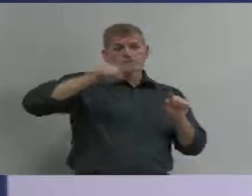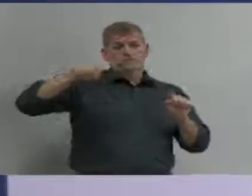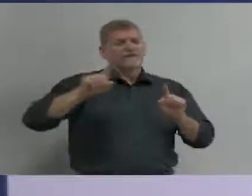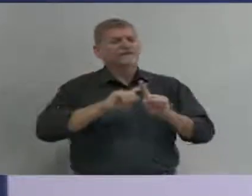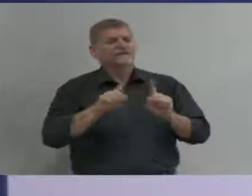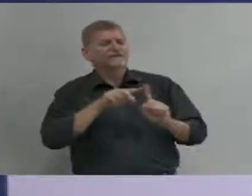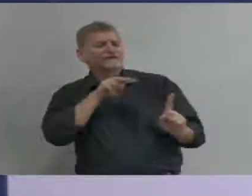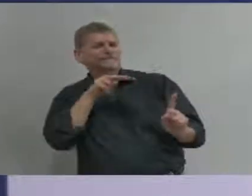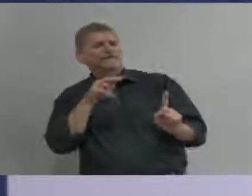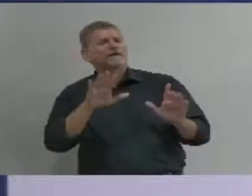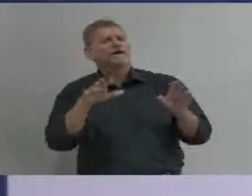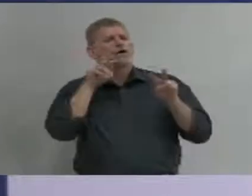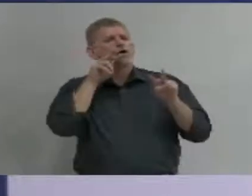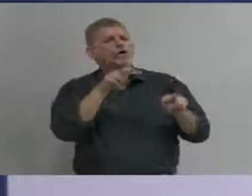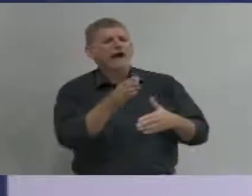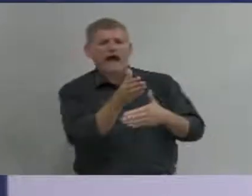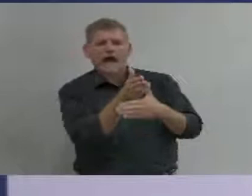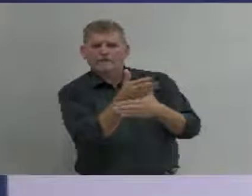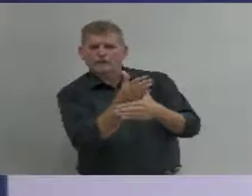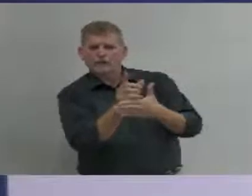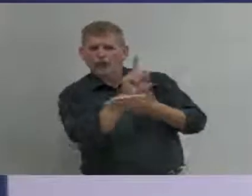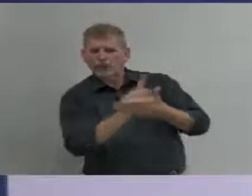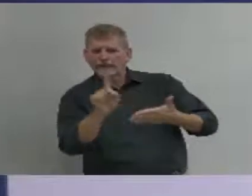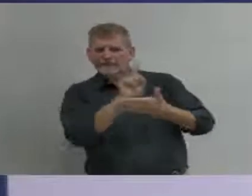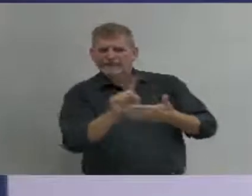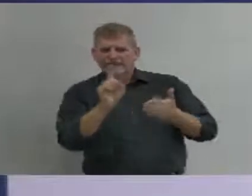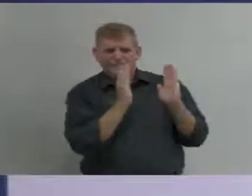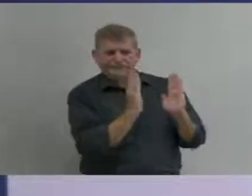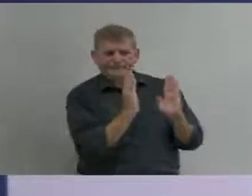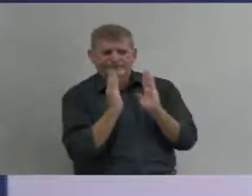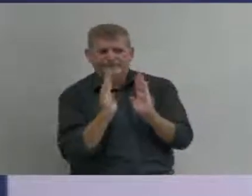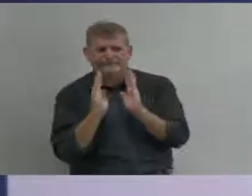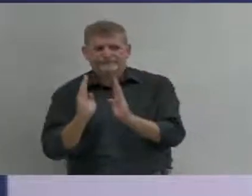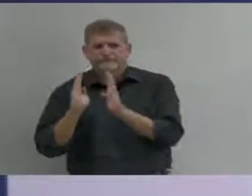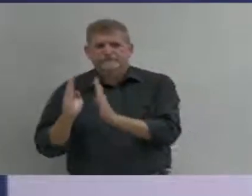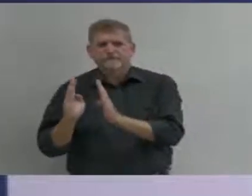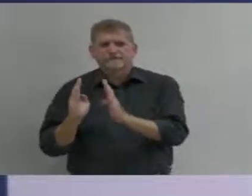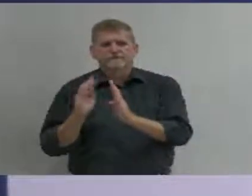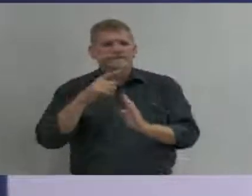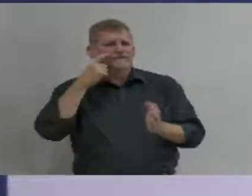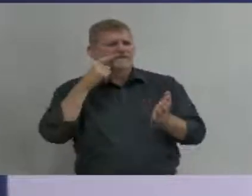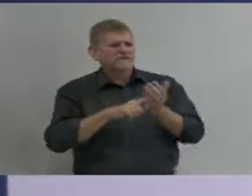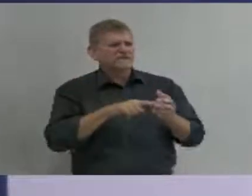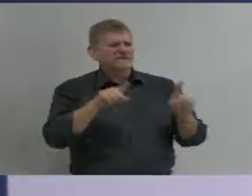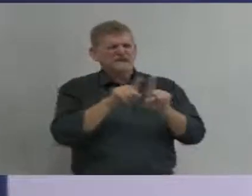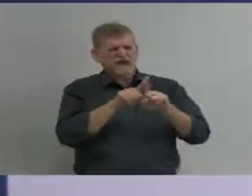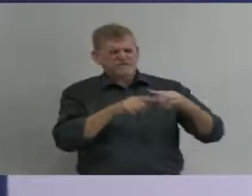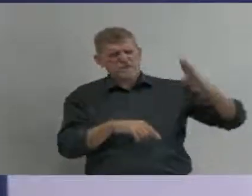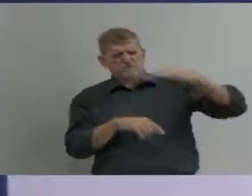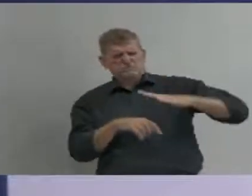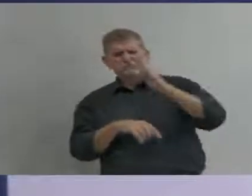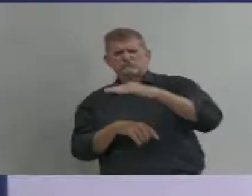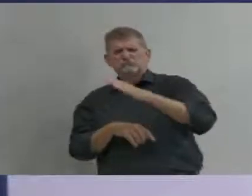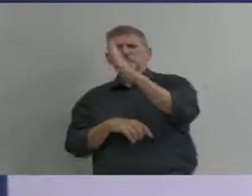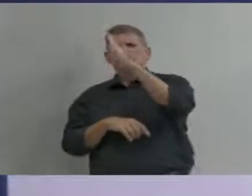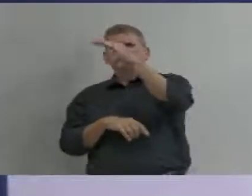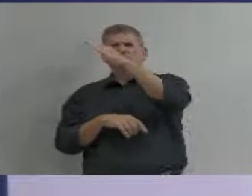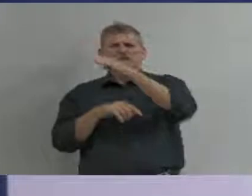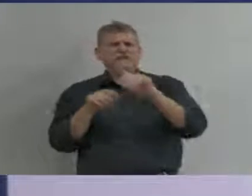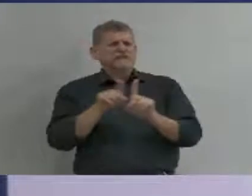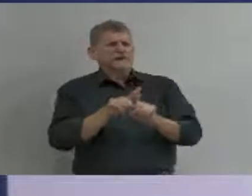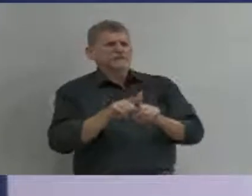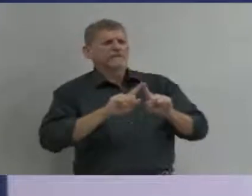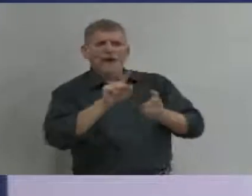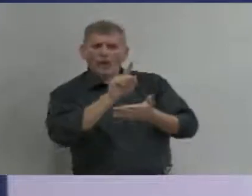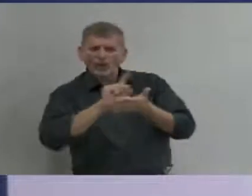this graph follows the same trajectory, the same curve, an increase here over the last month or